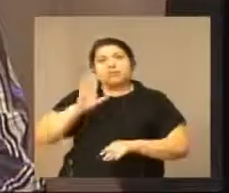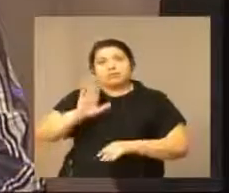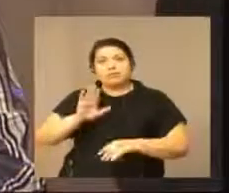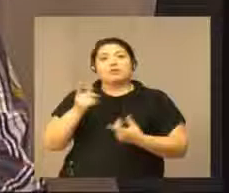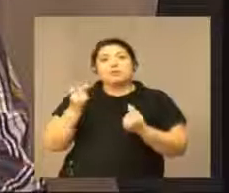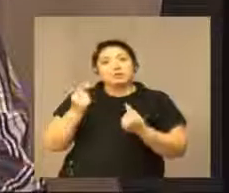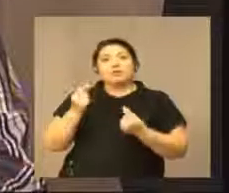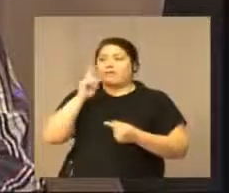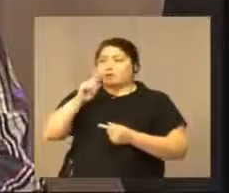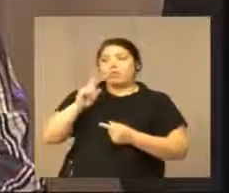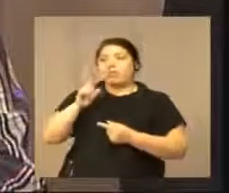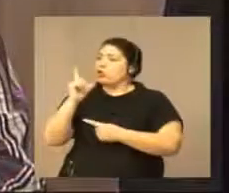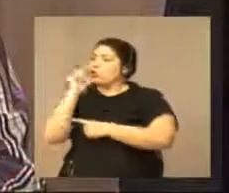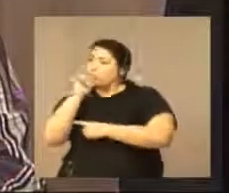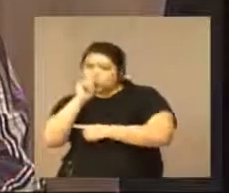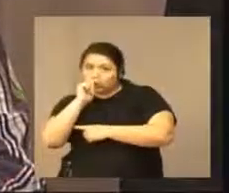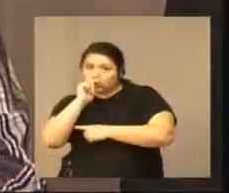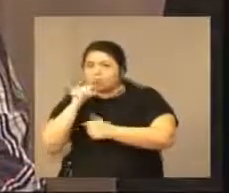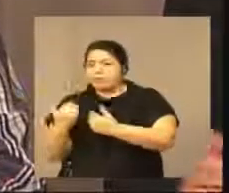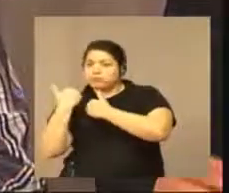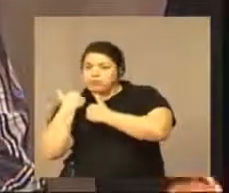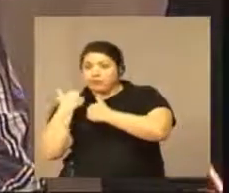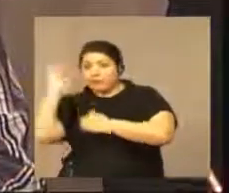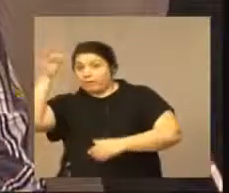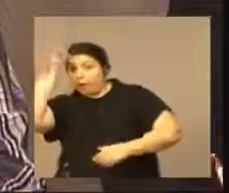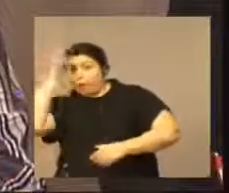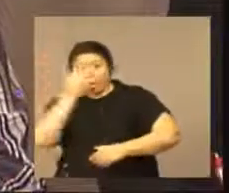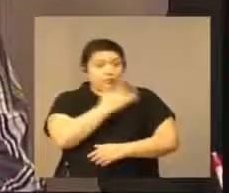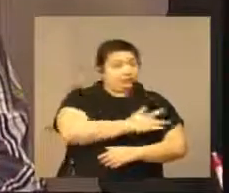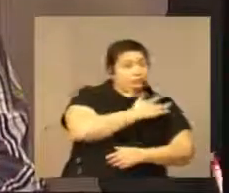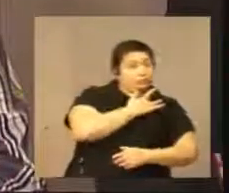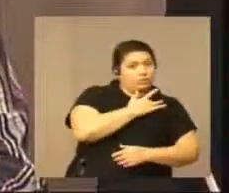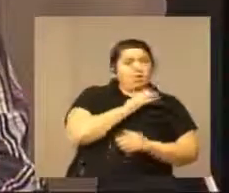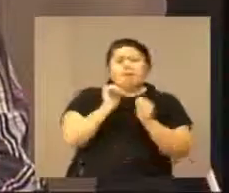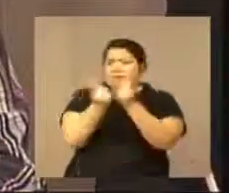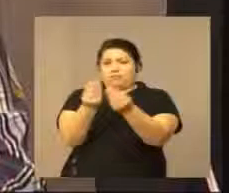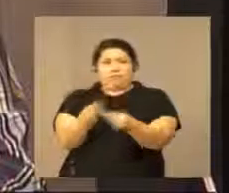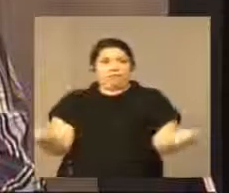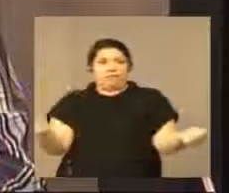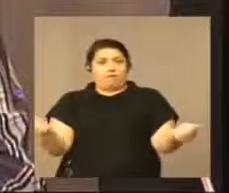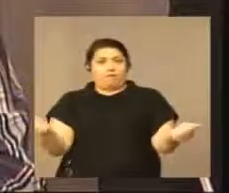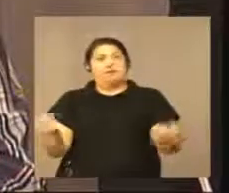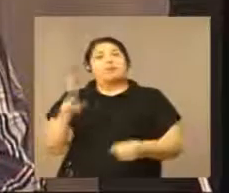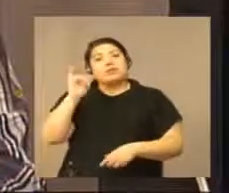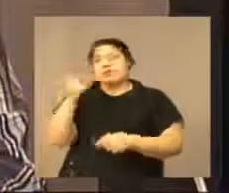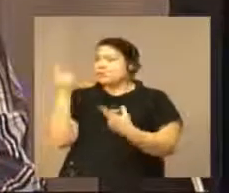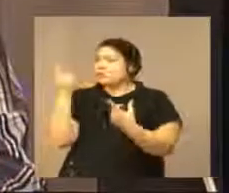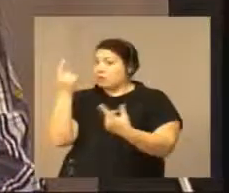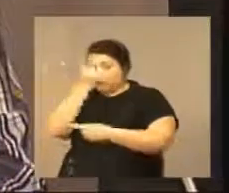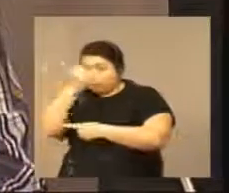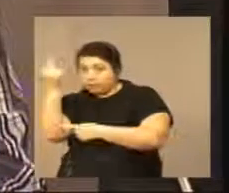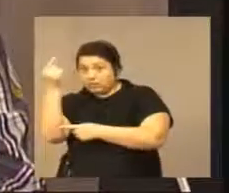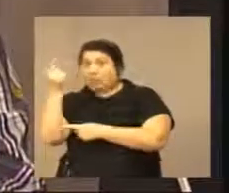reserve jurisdictional disputes within and between governments regarding payment for